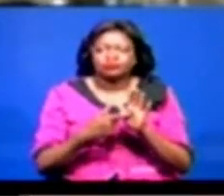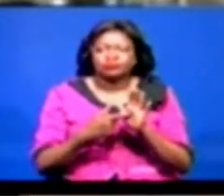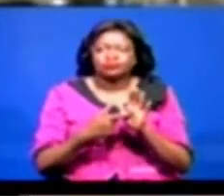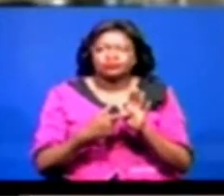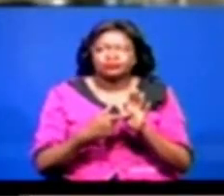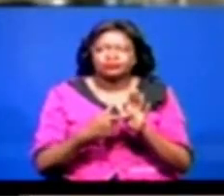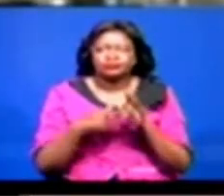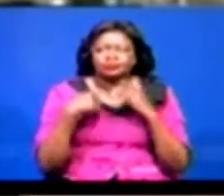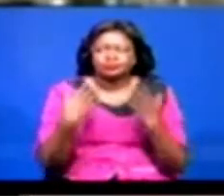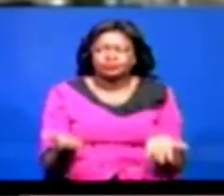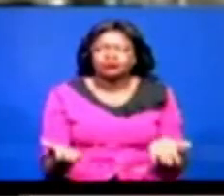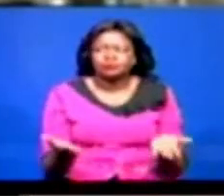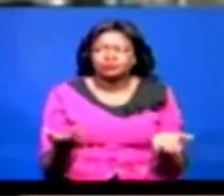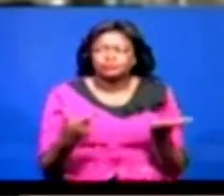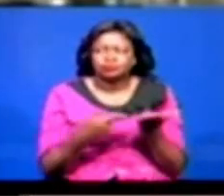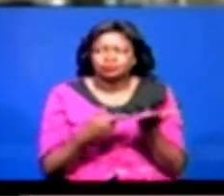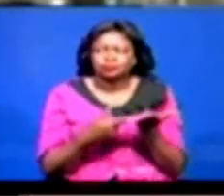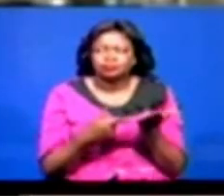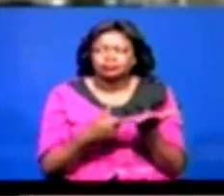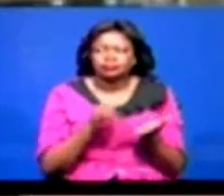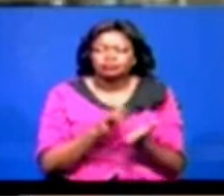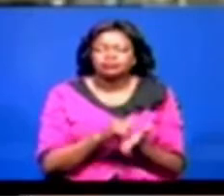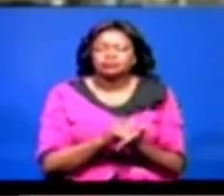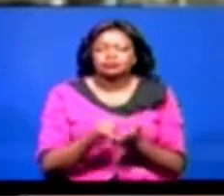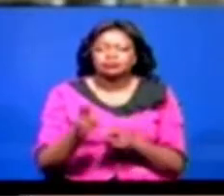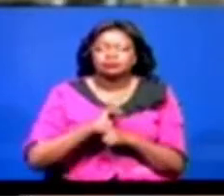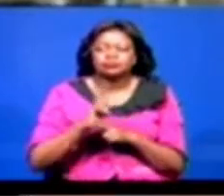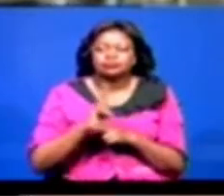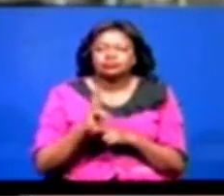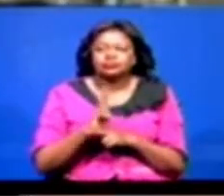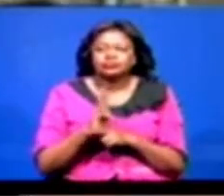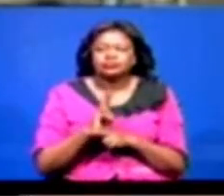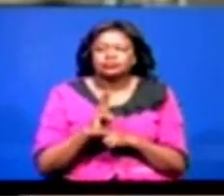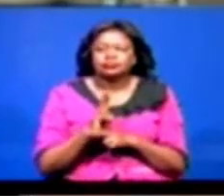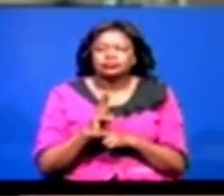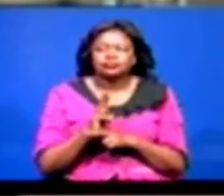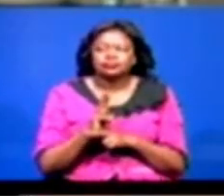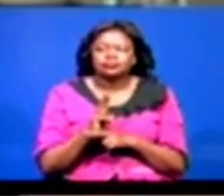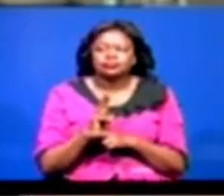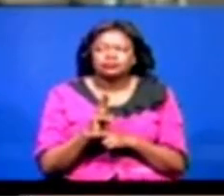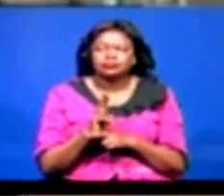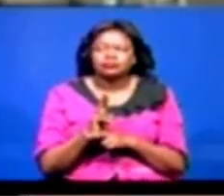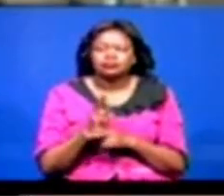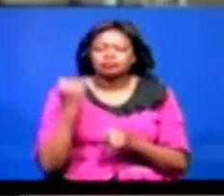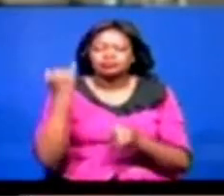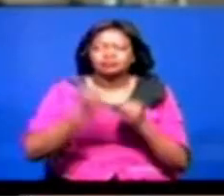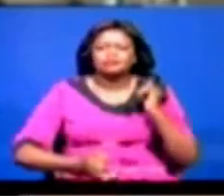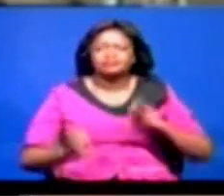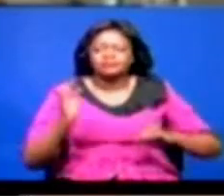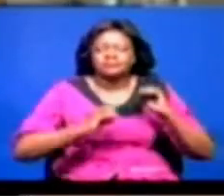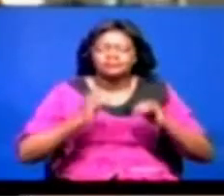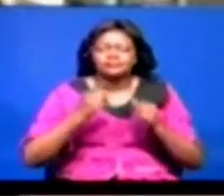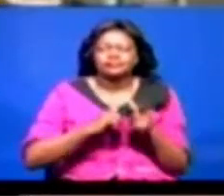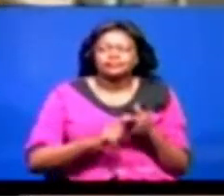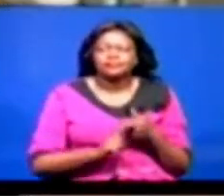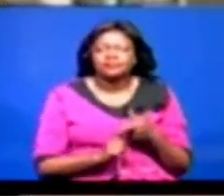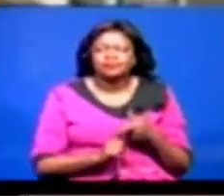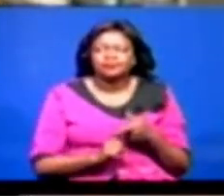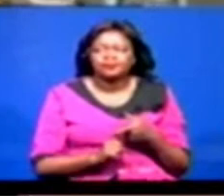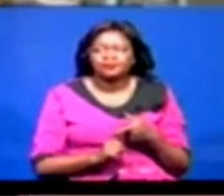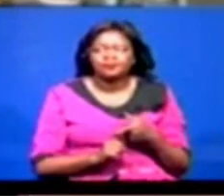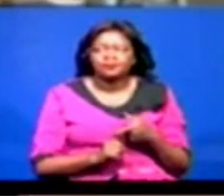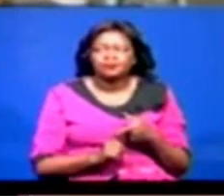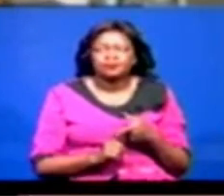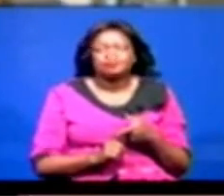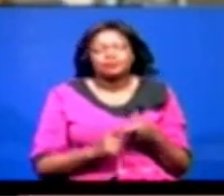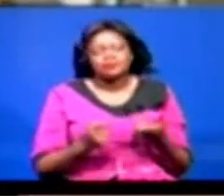how the technology that was deployed in the just concluded elections then met those